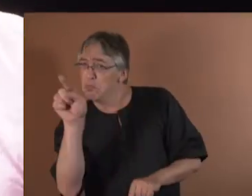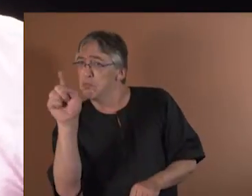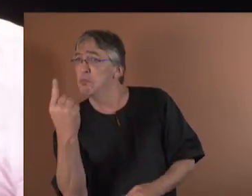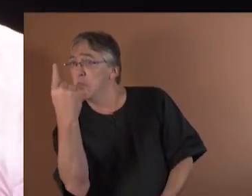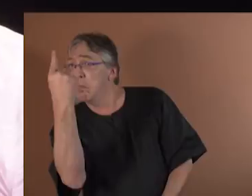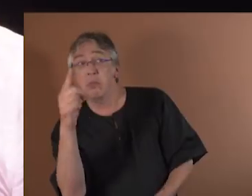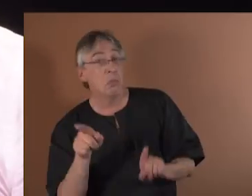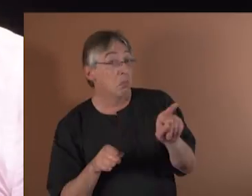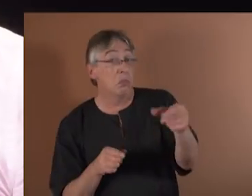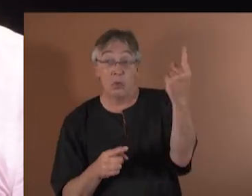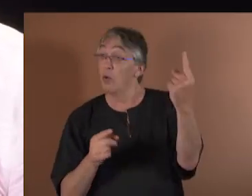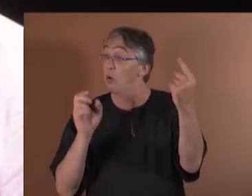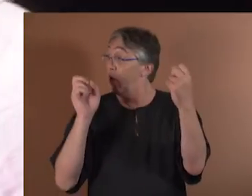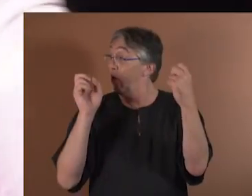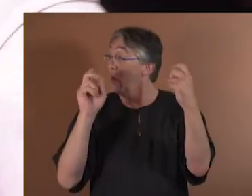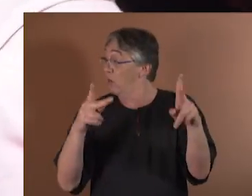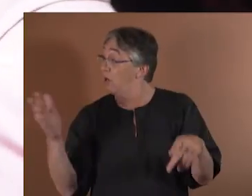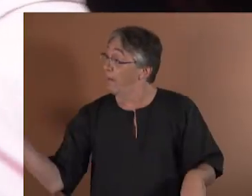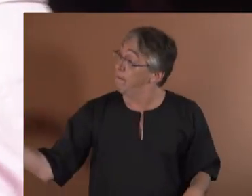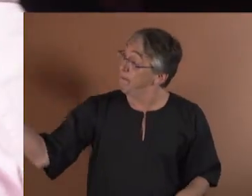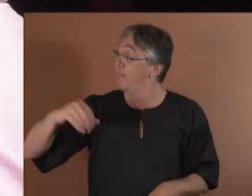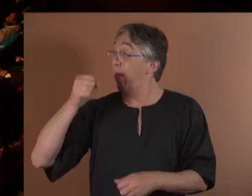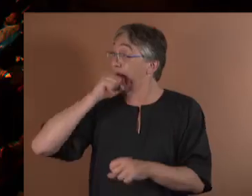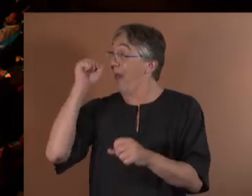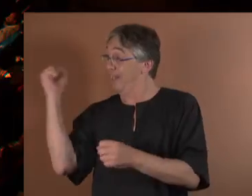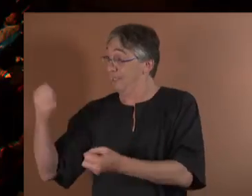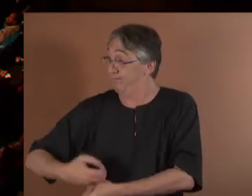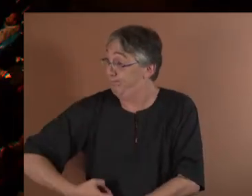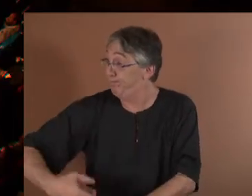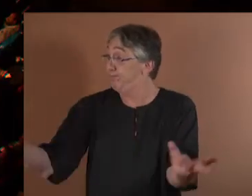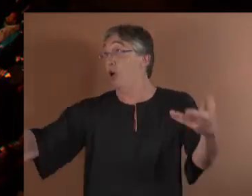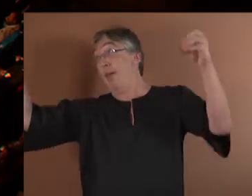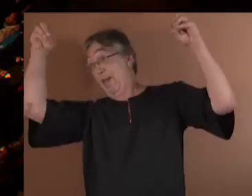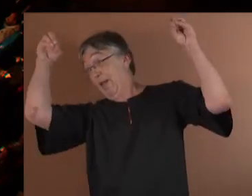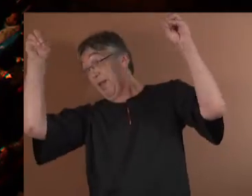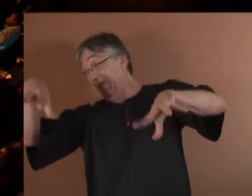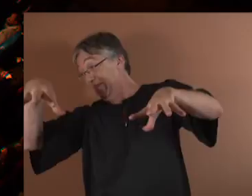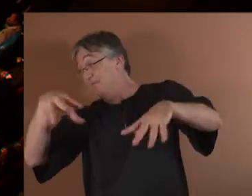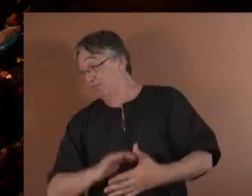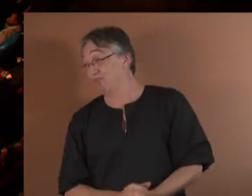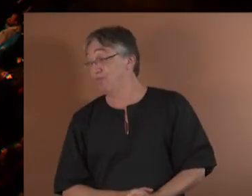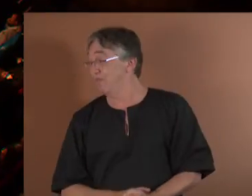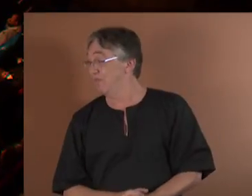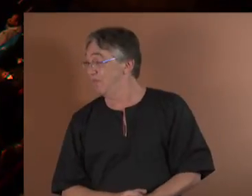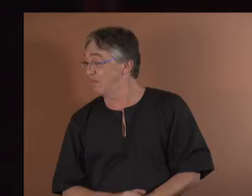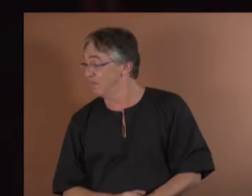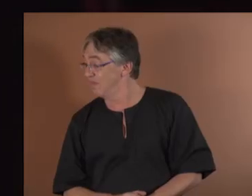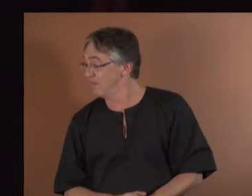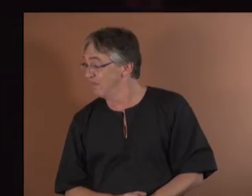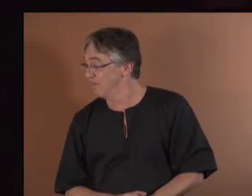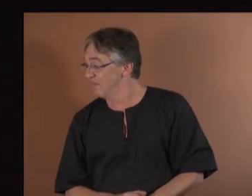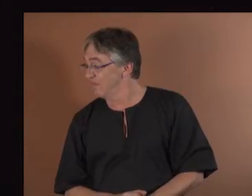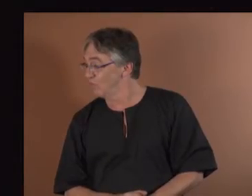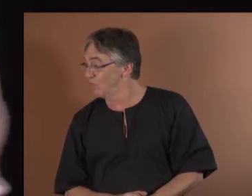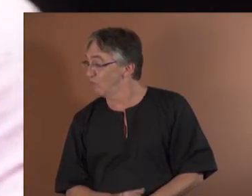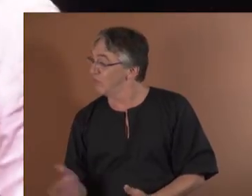Okay. Cool. Let's do that. Can we have some ice creams out of here, please? And some lights in the room? Yes. I need beautiful people to